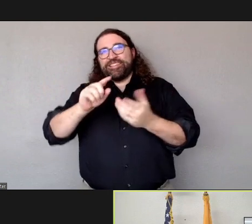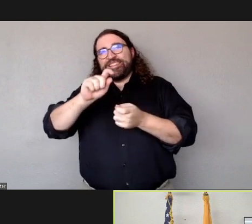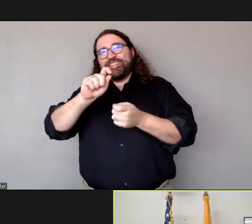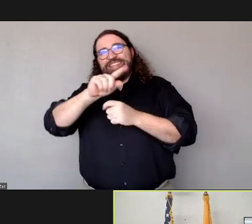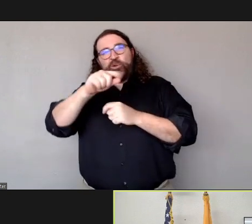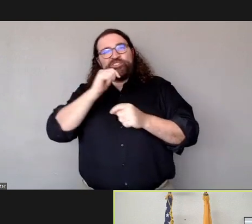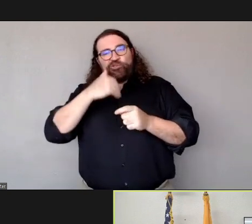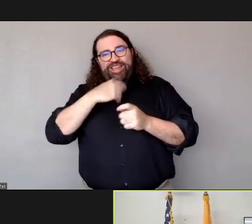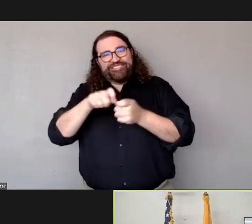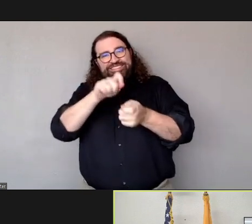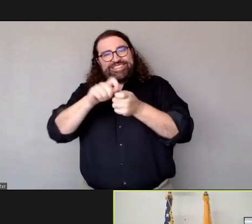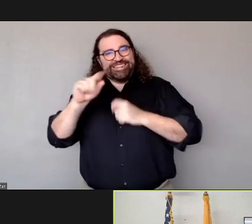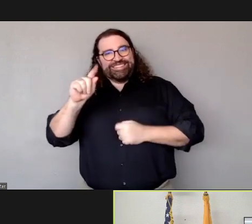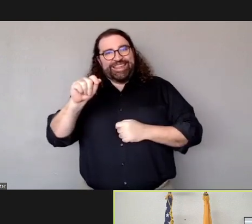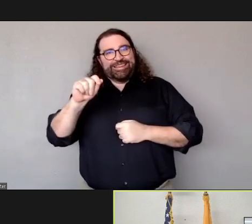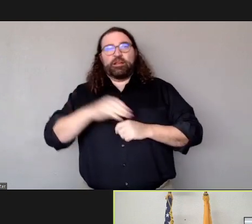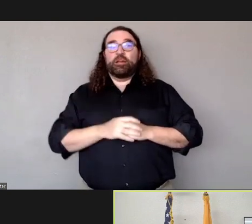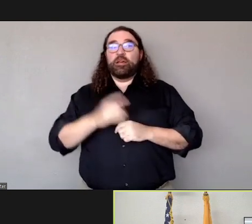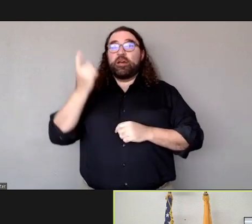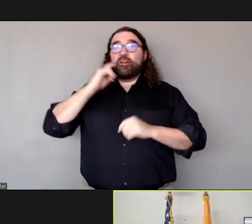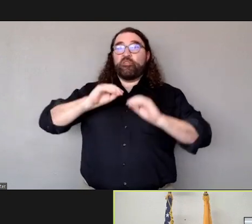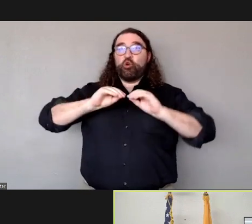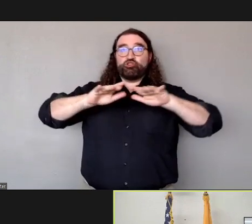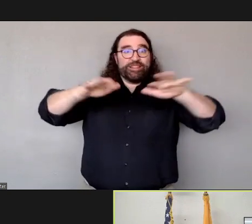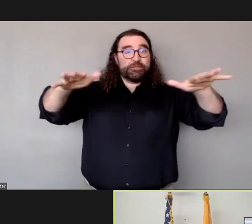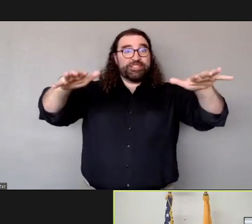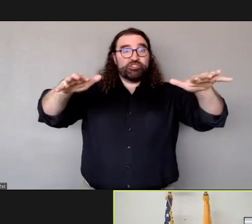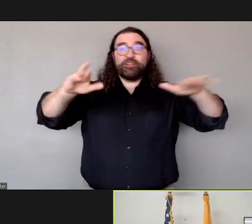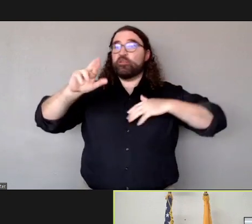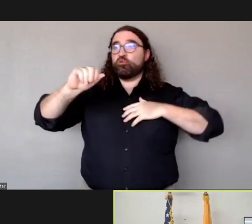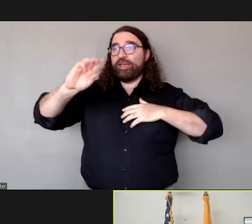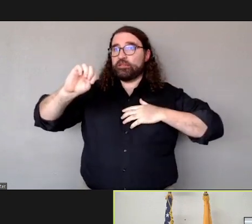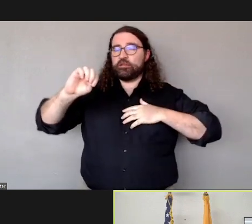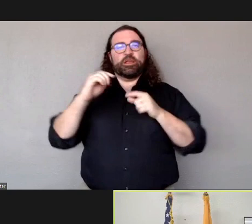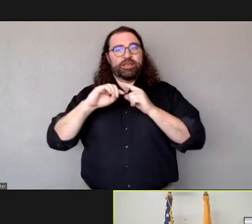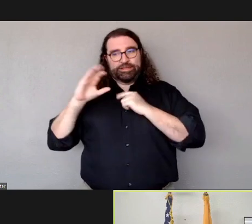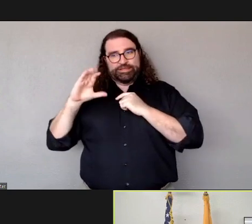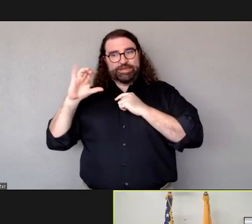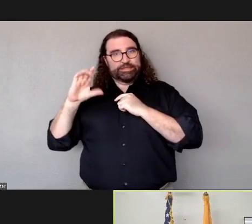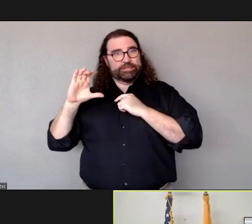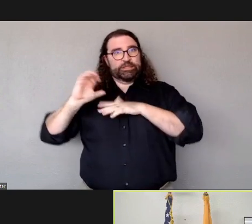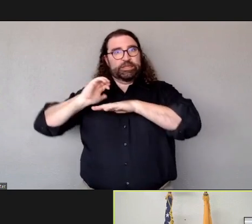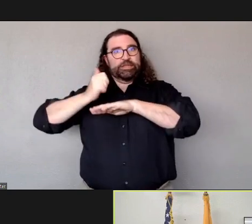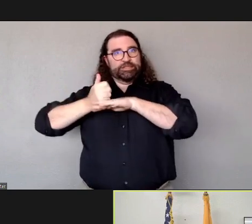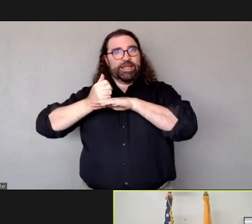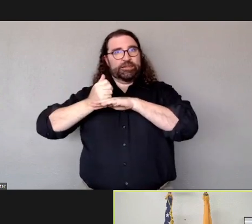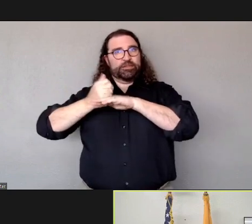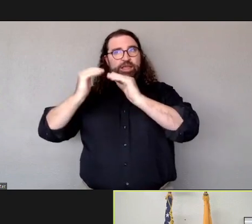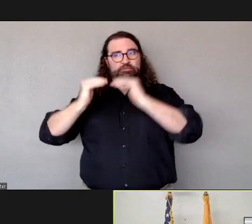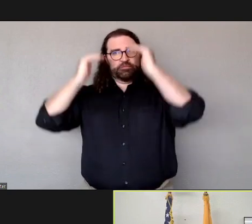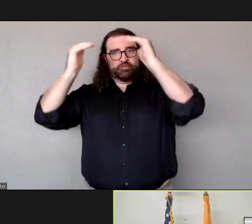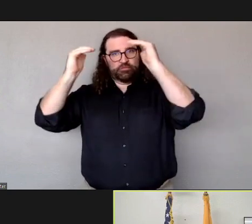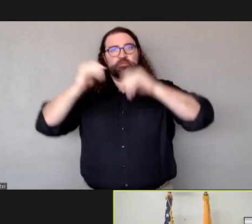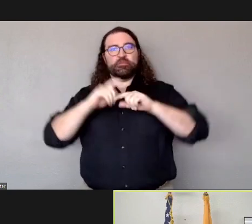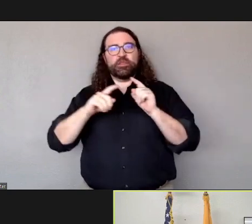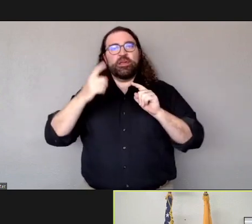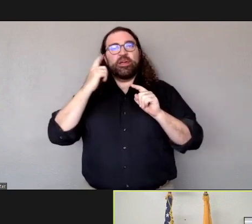for. We do for the transmission rate, and the CDC has given us that boundary for a high level. And then let's say mortality, of course, I think any